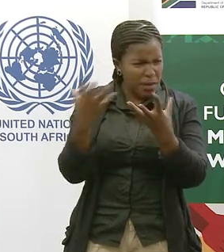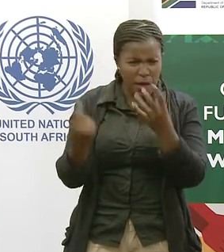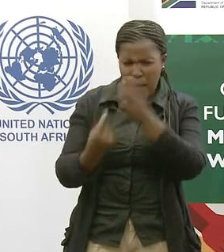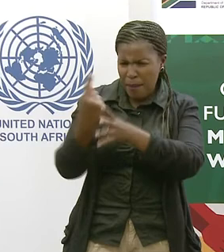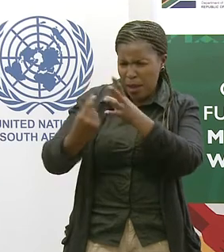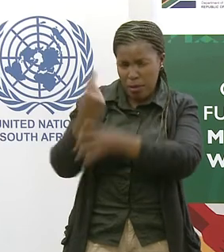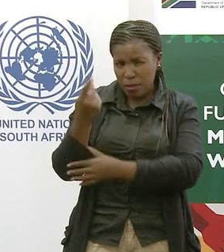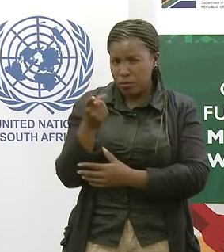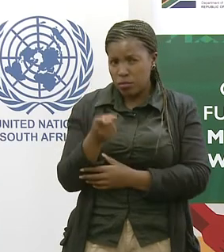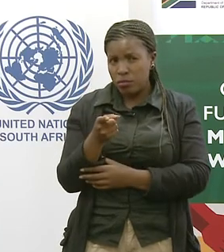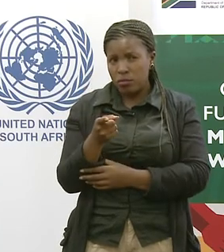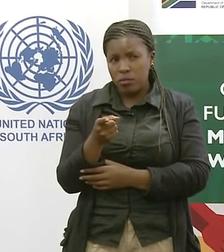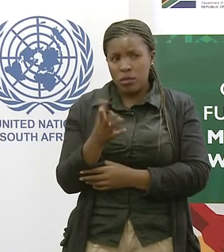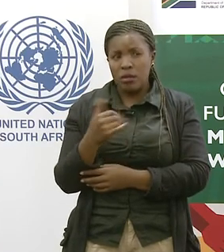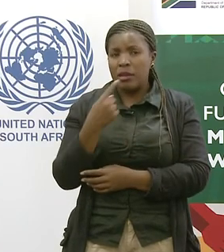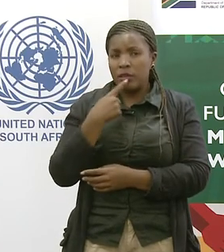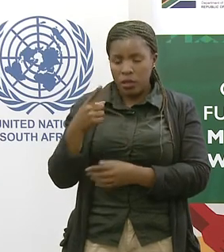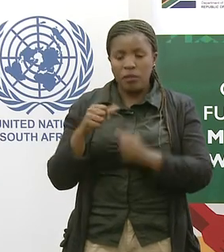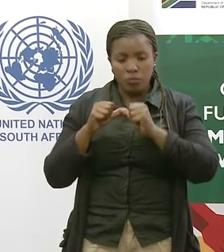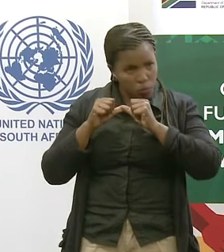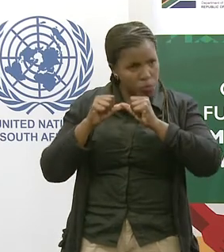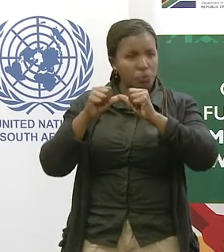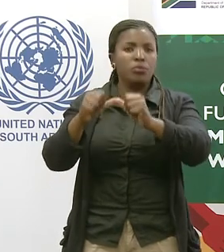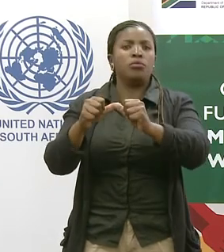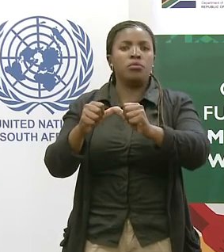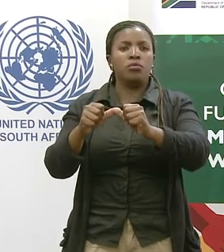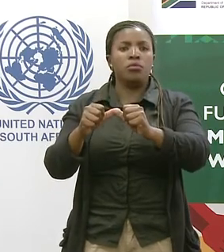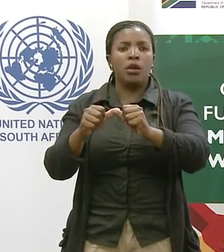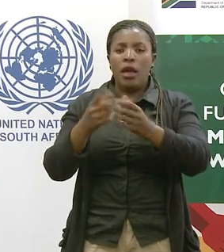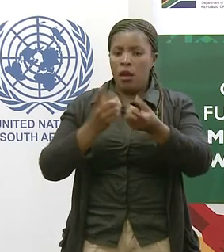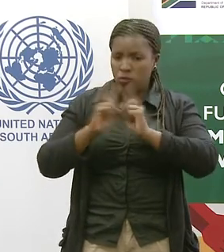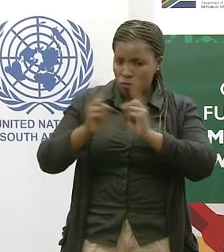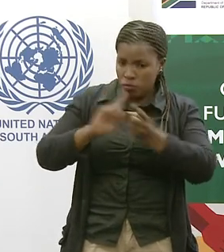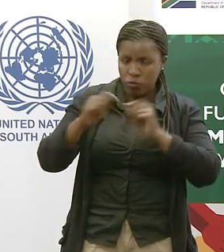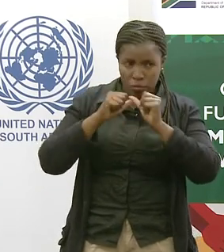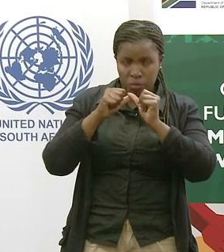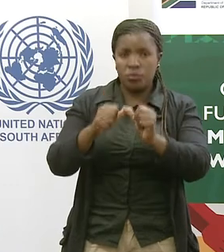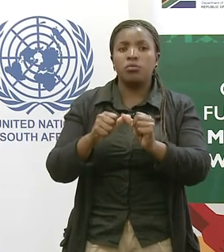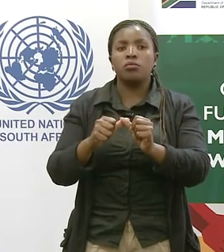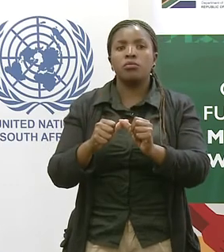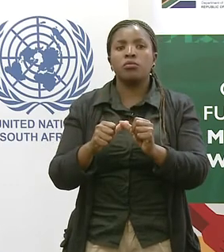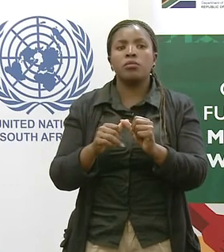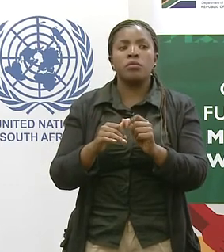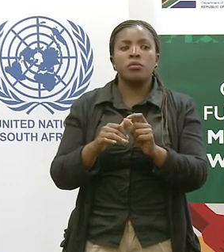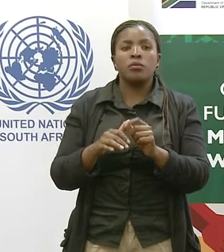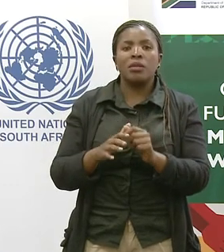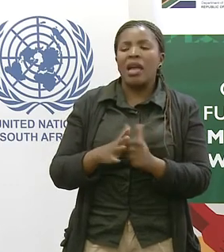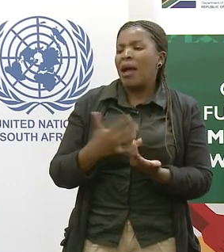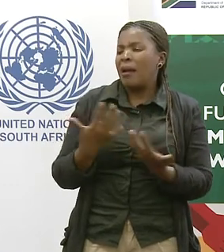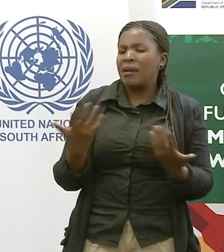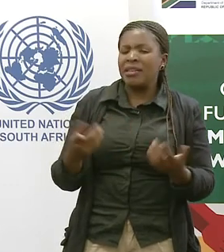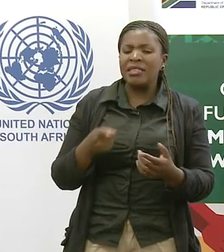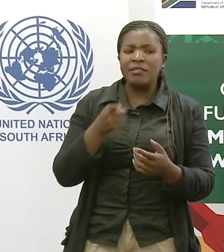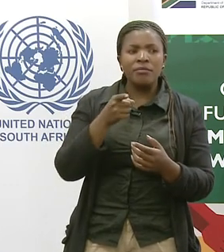to say, continue the dialogue. It's good that this is a dialogue, and this dialogue shouldn't just be within people